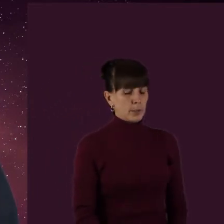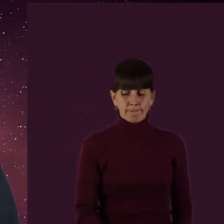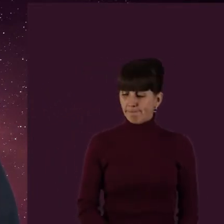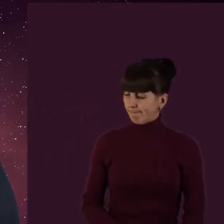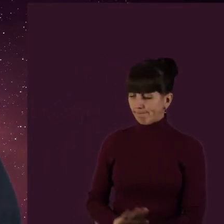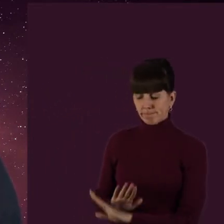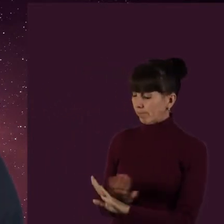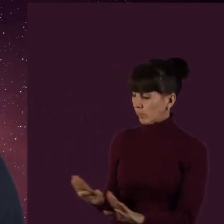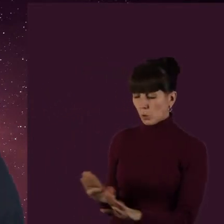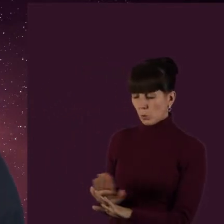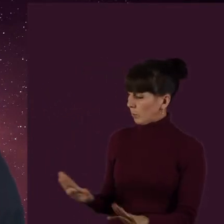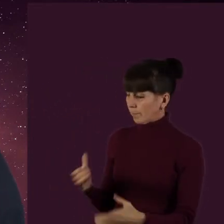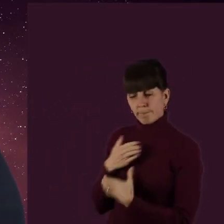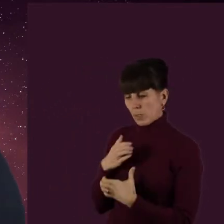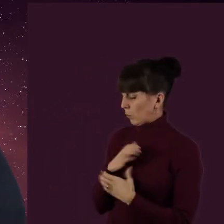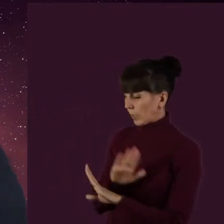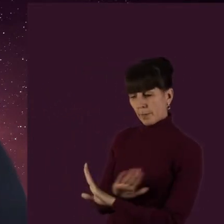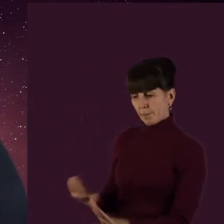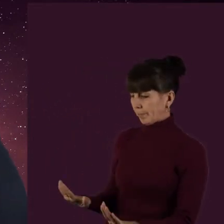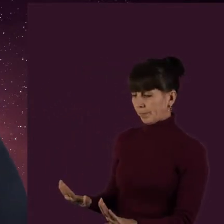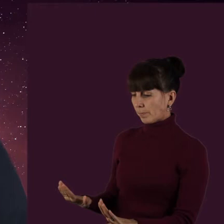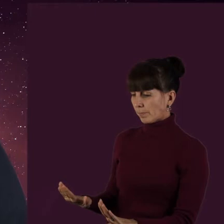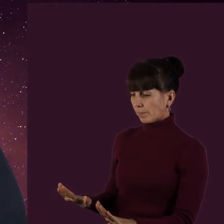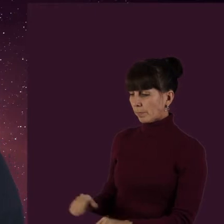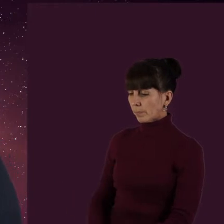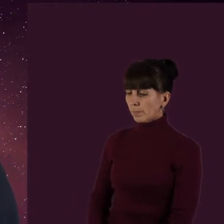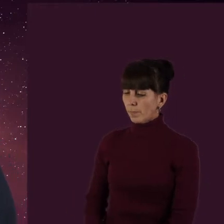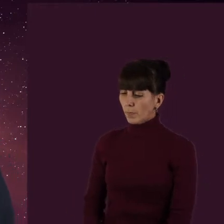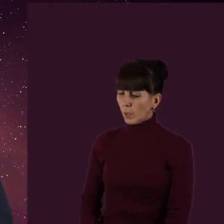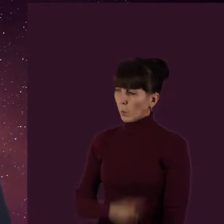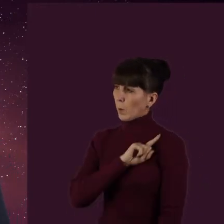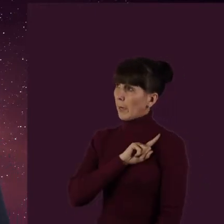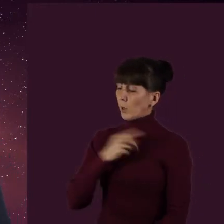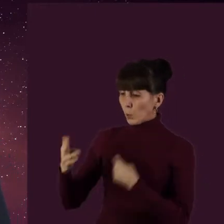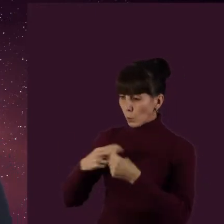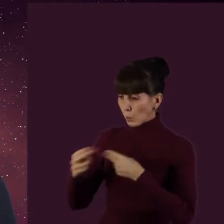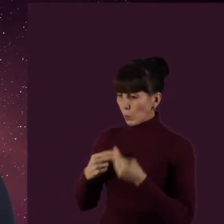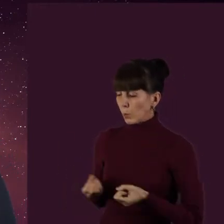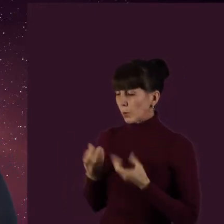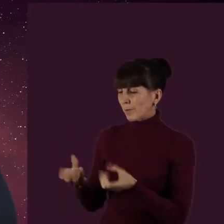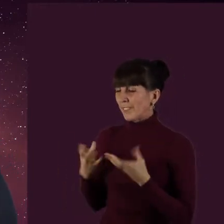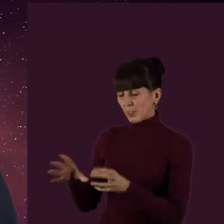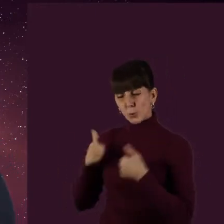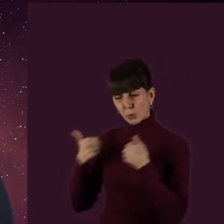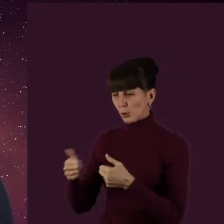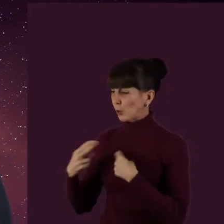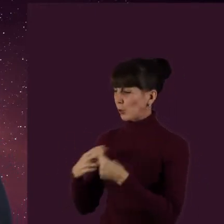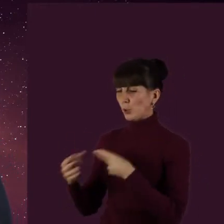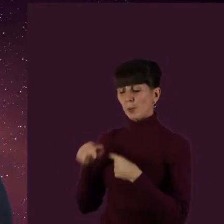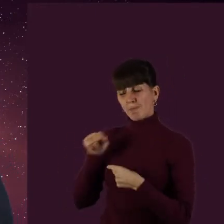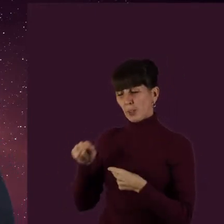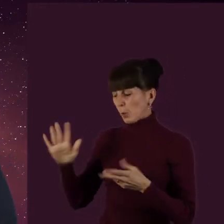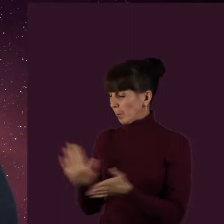But the angel said to them, "Do not be afraid. I bring you good news that will cause